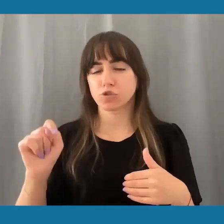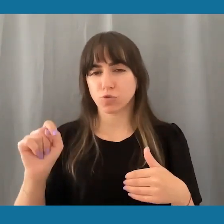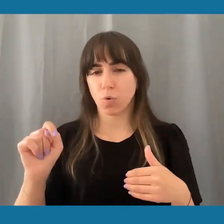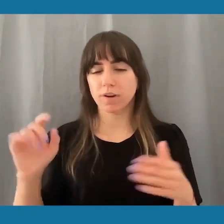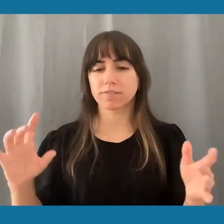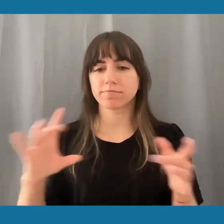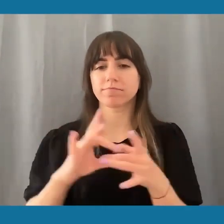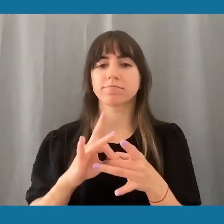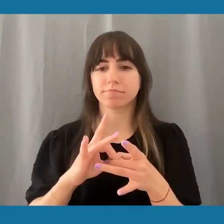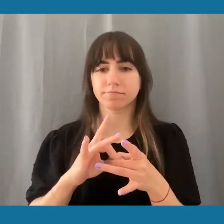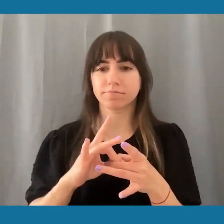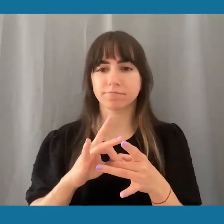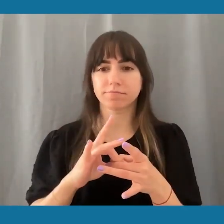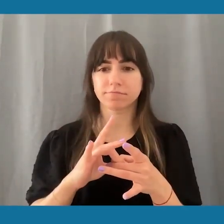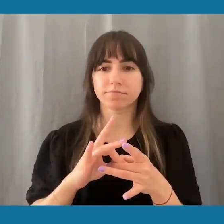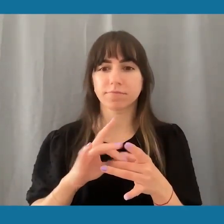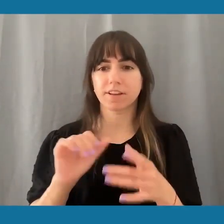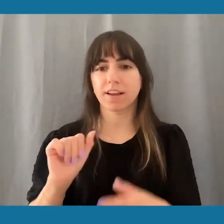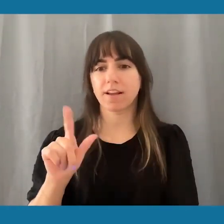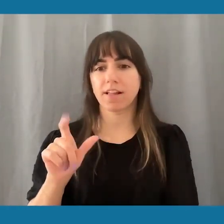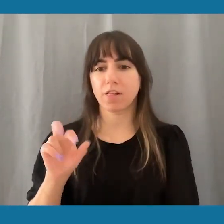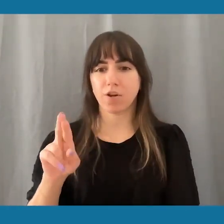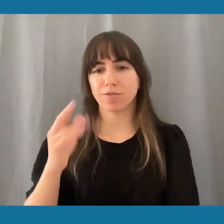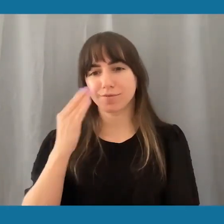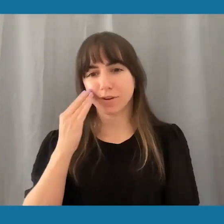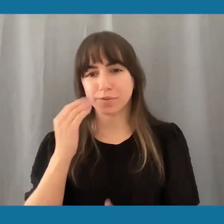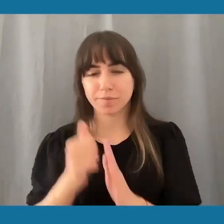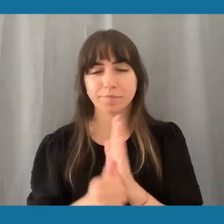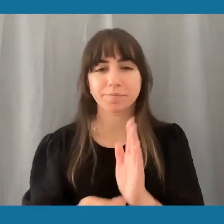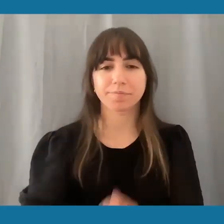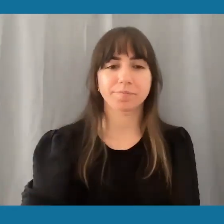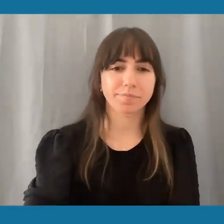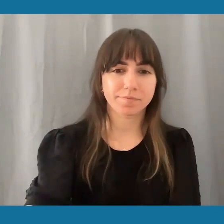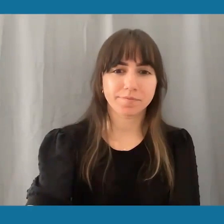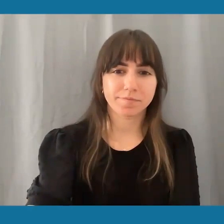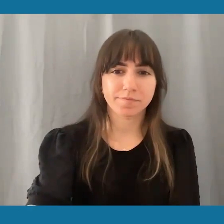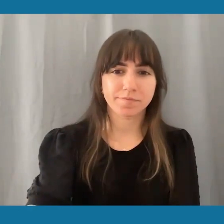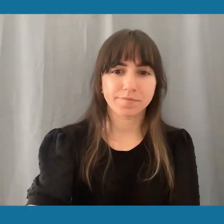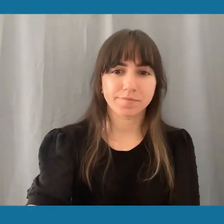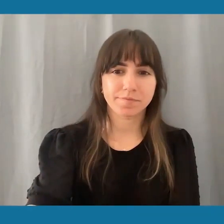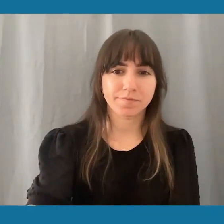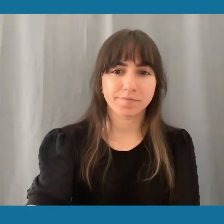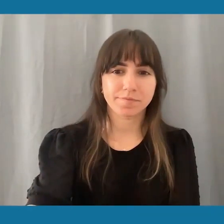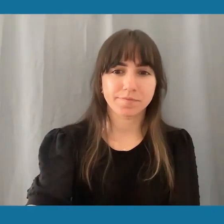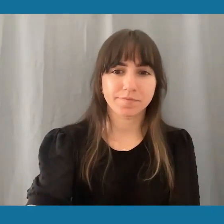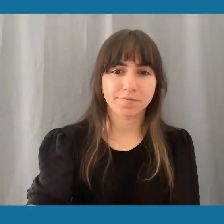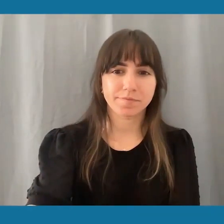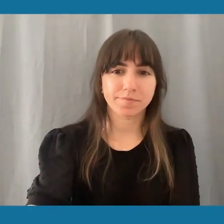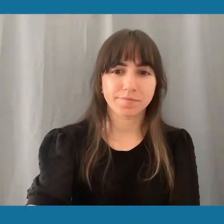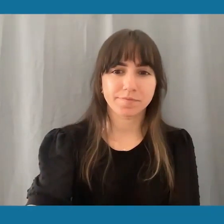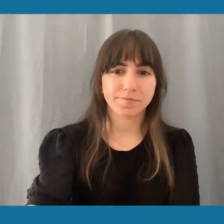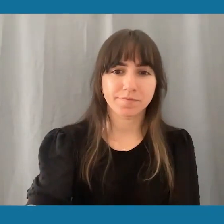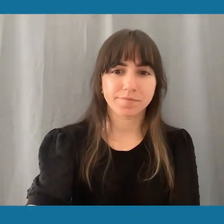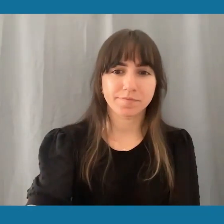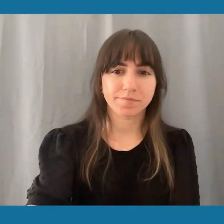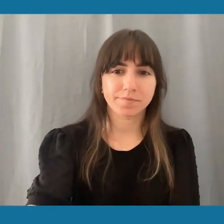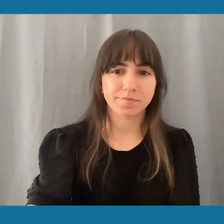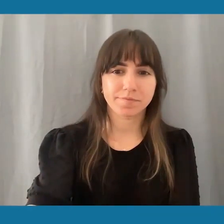backup. And so my executive director, but I pretty much handle and administer it because I'm